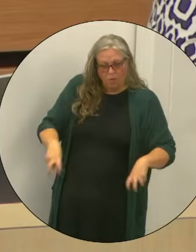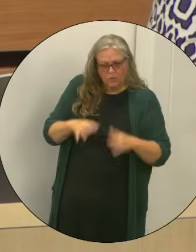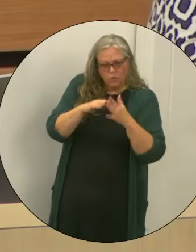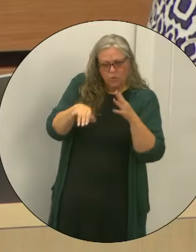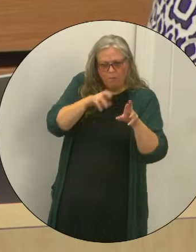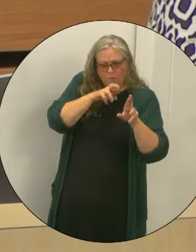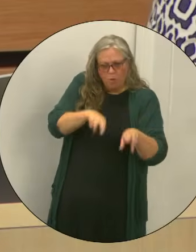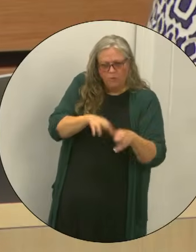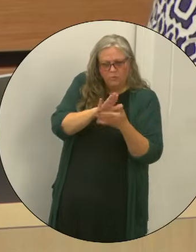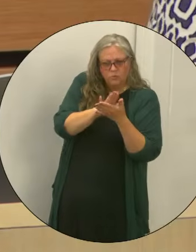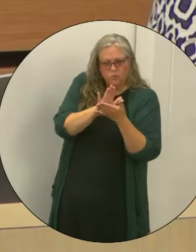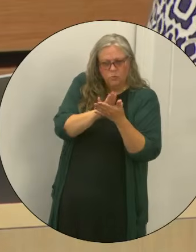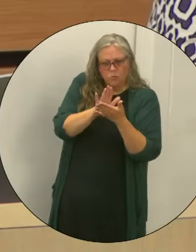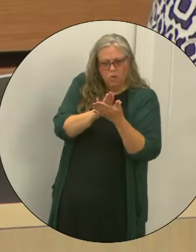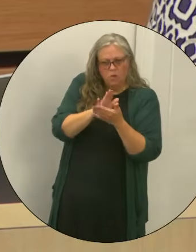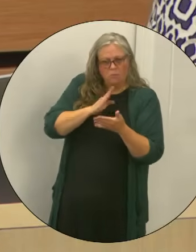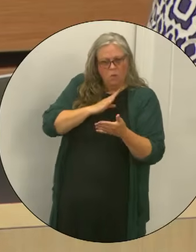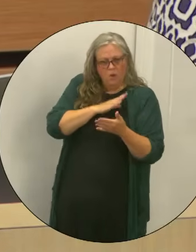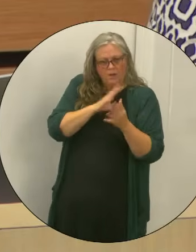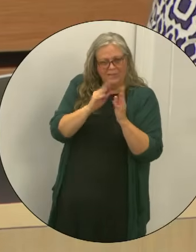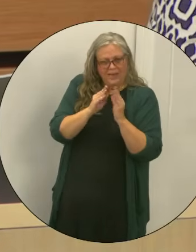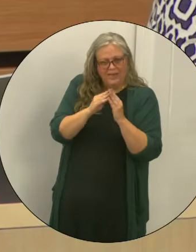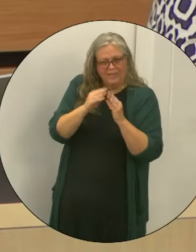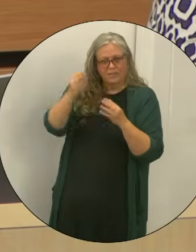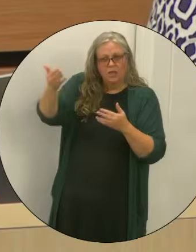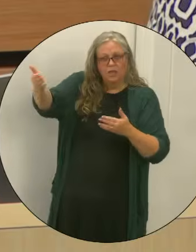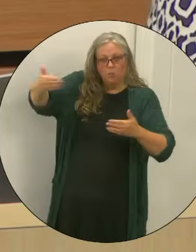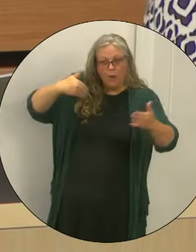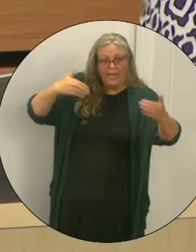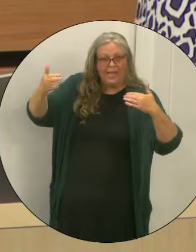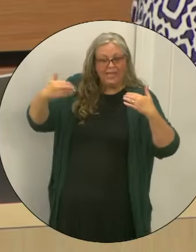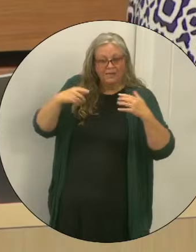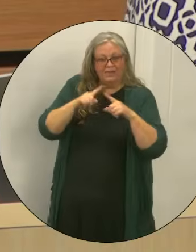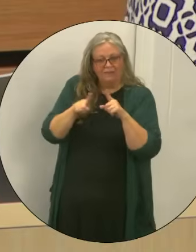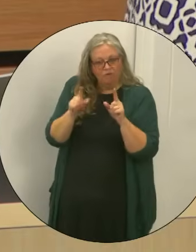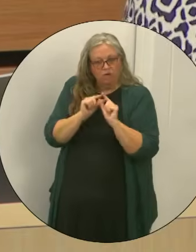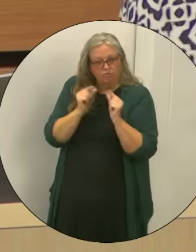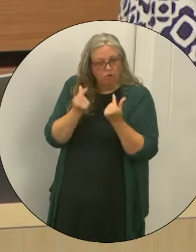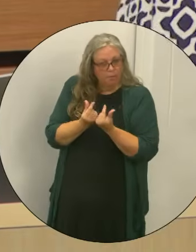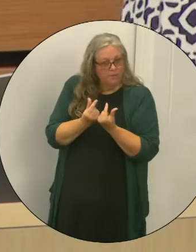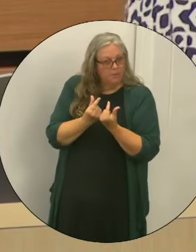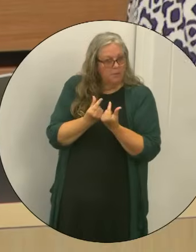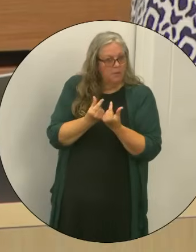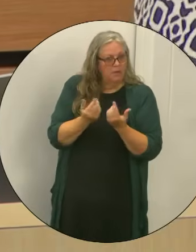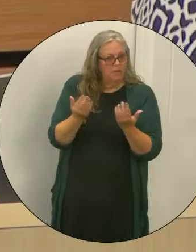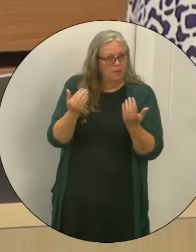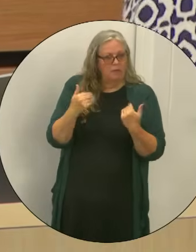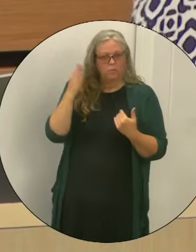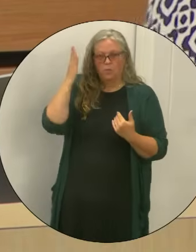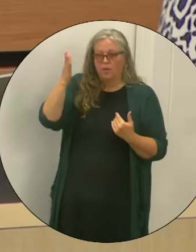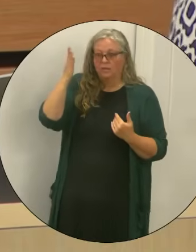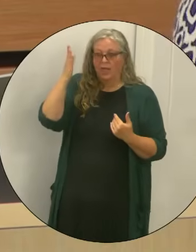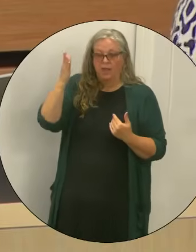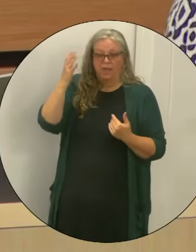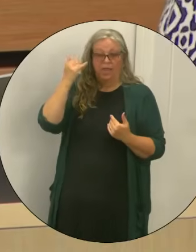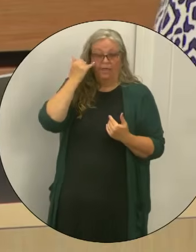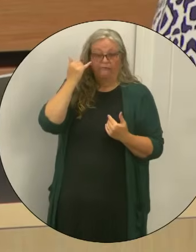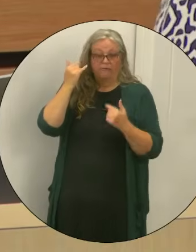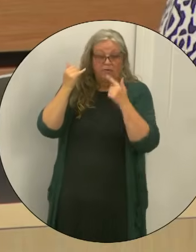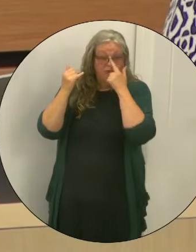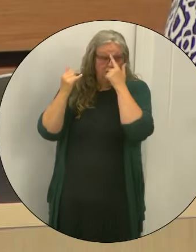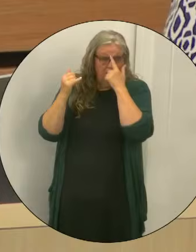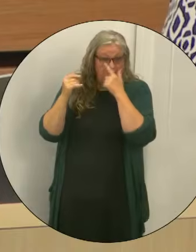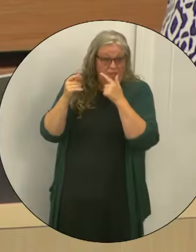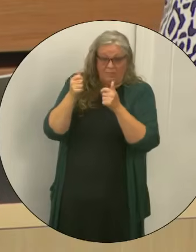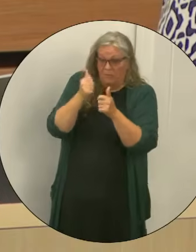our school board meetings, to bring in different groups of students to present, even if their win is they